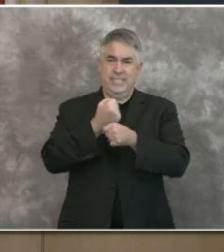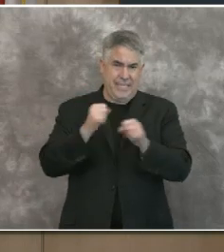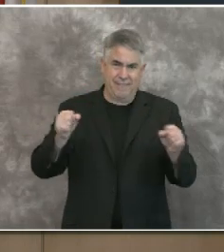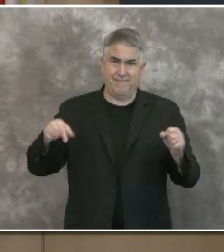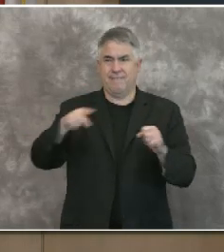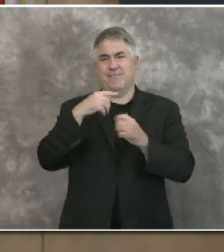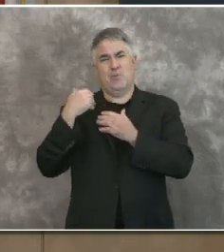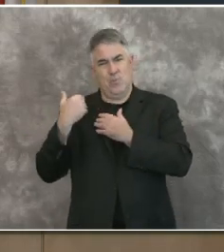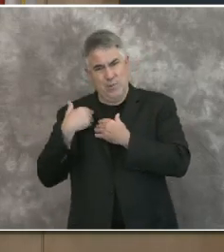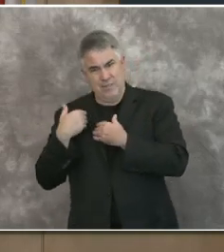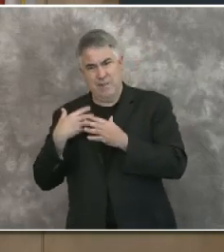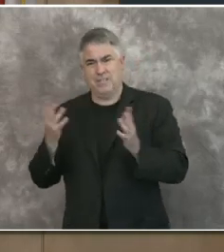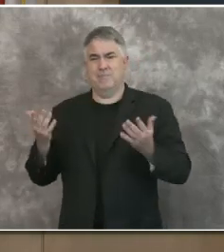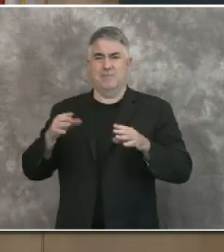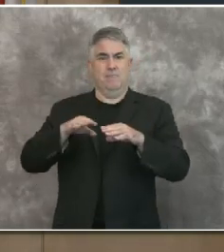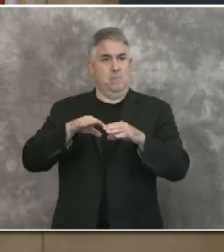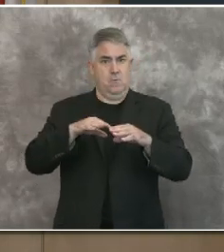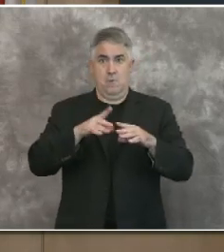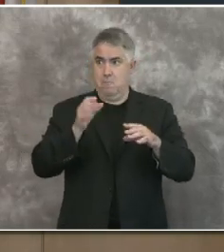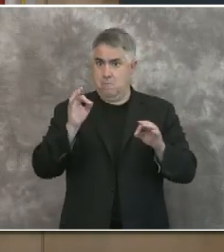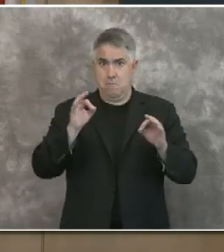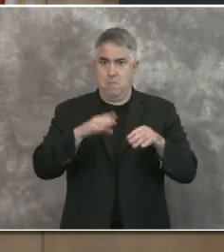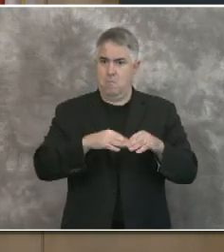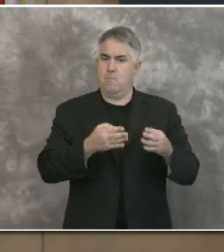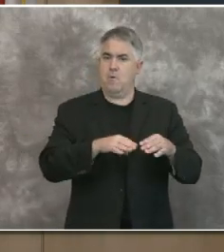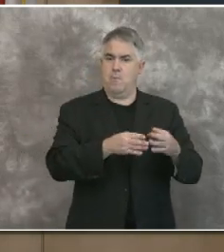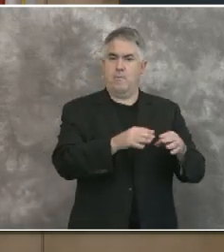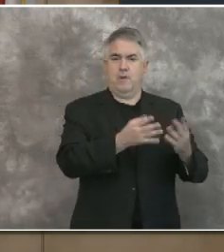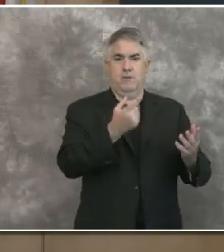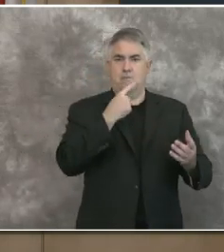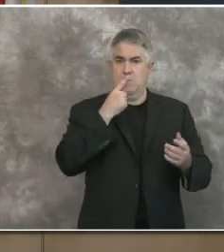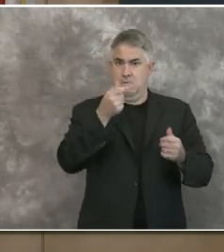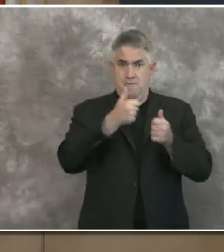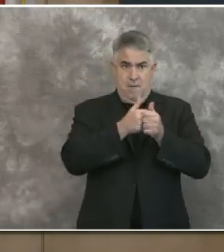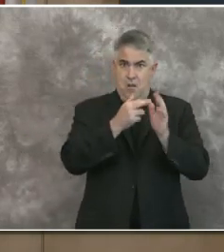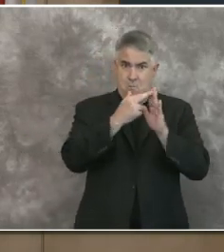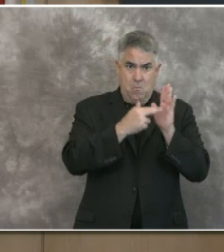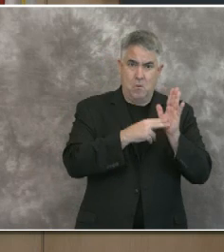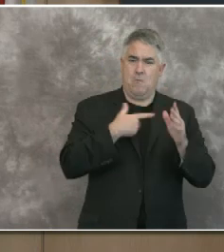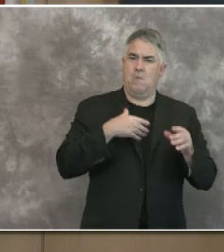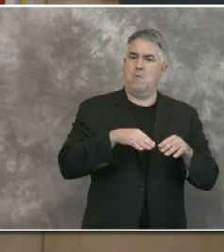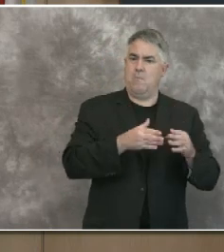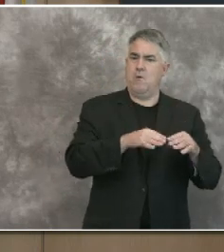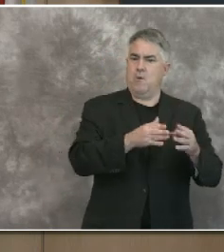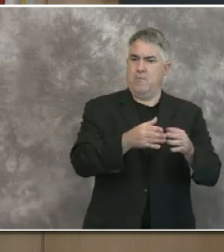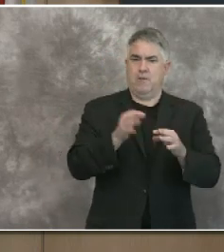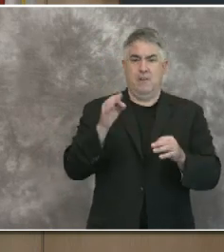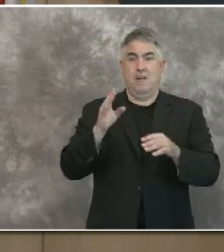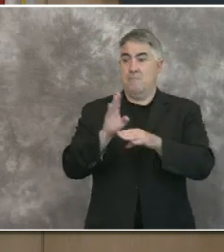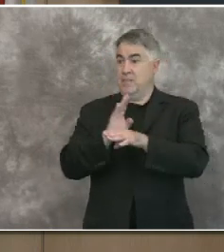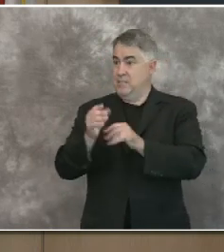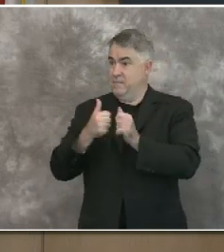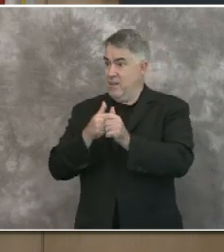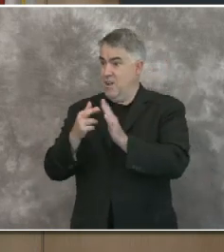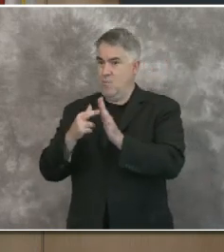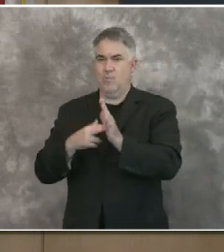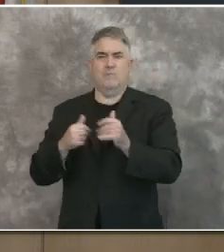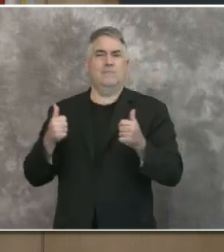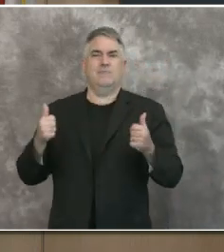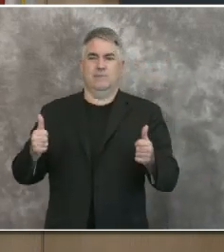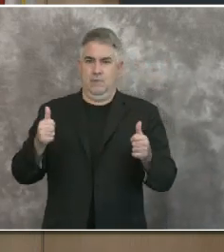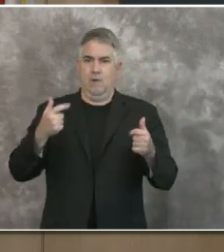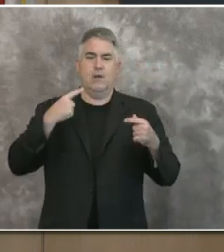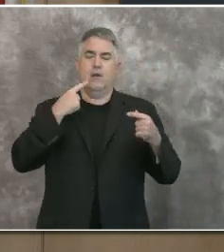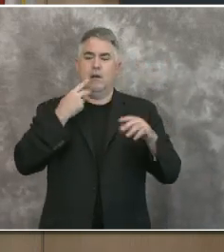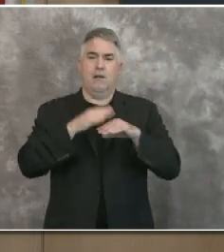and we believe if folks follow the things that have been outlined, we get good cooperation from our business sectors, that we can continue to have success as a